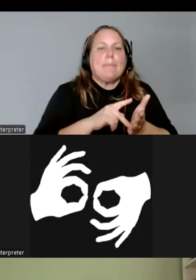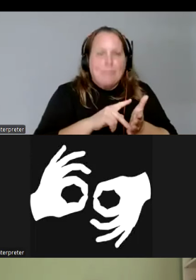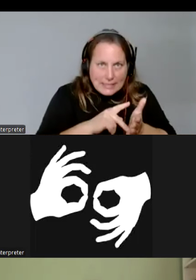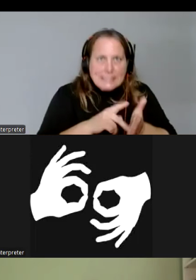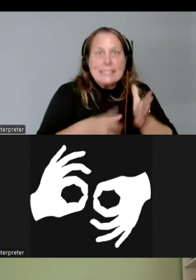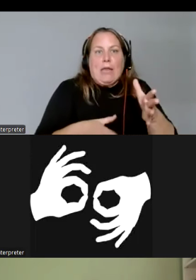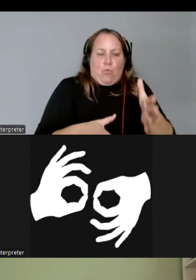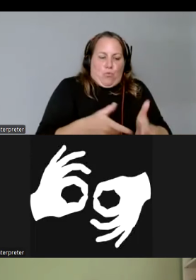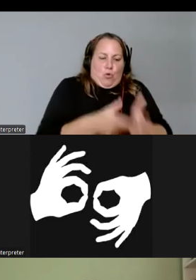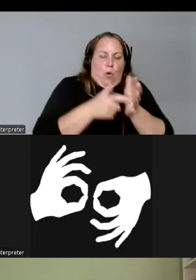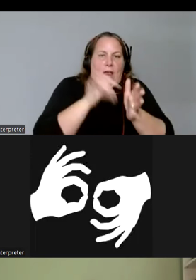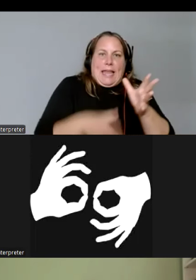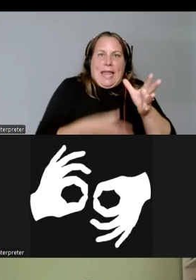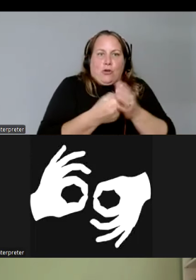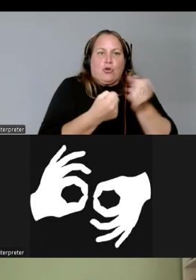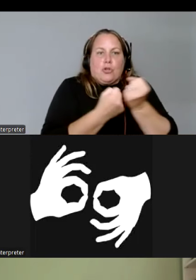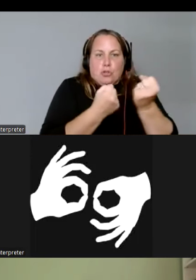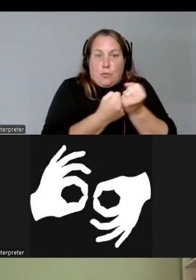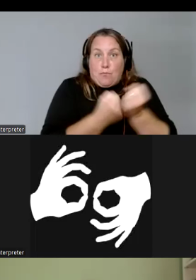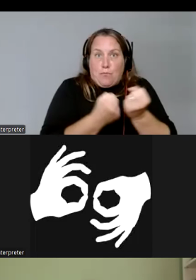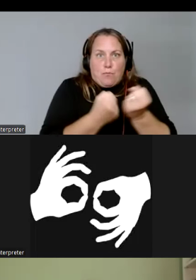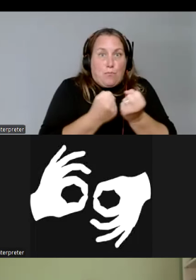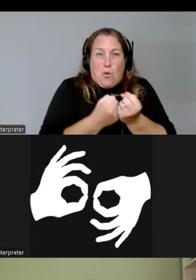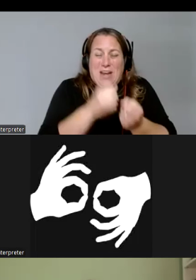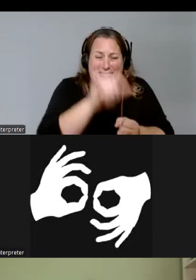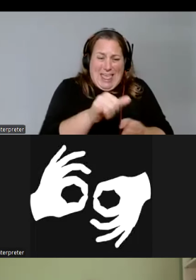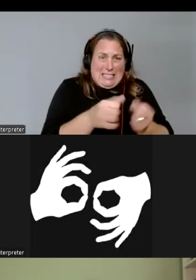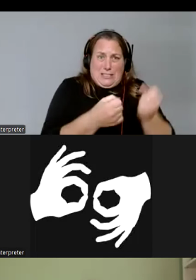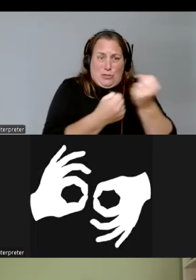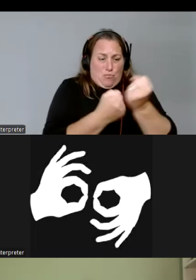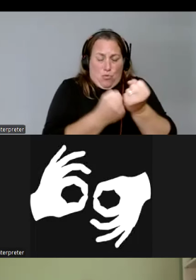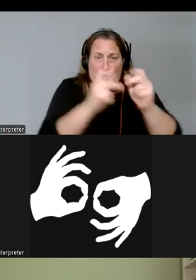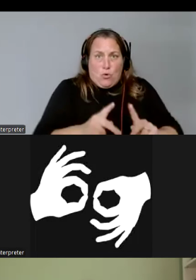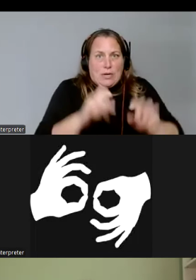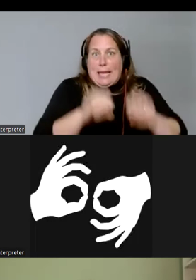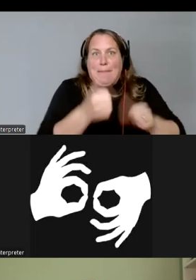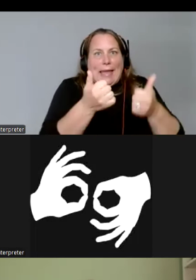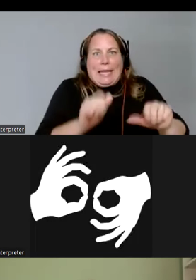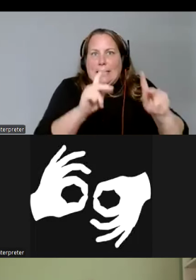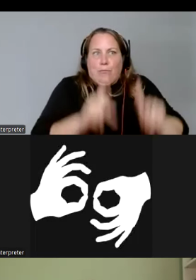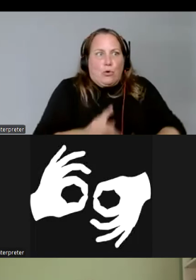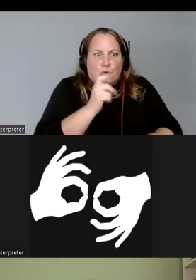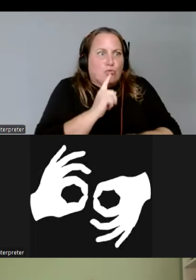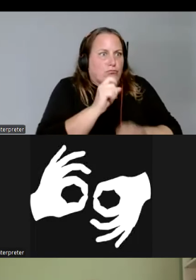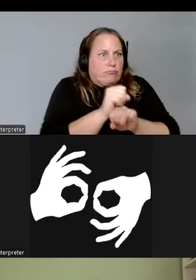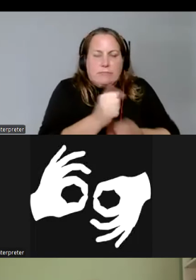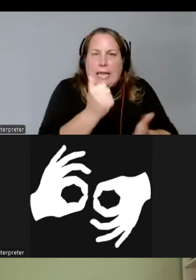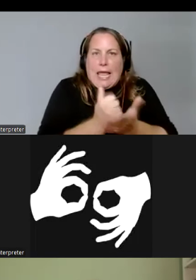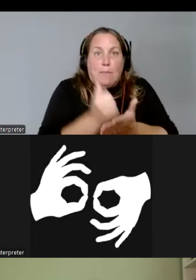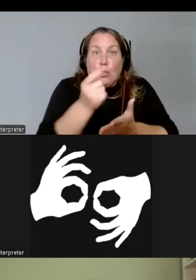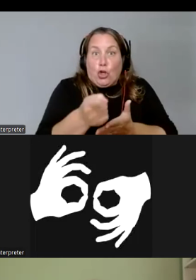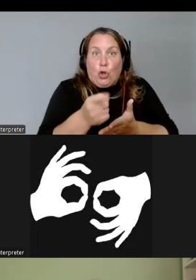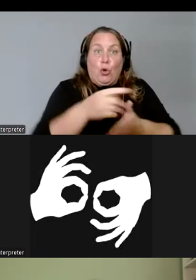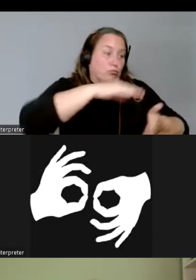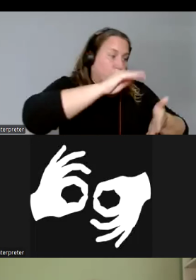really, application support service provider is any person who is helping you with the task of composing and submitting